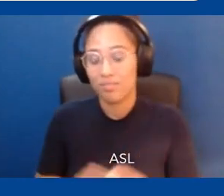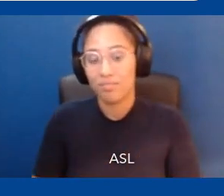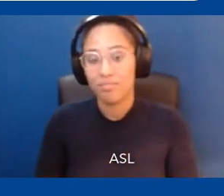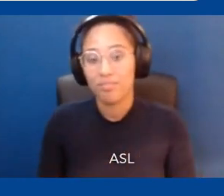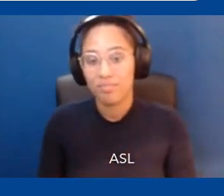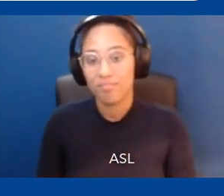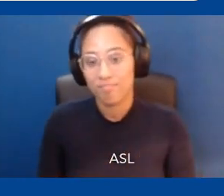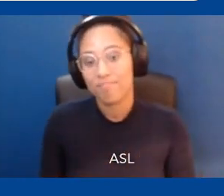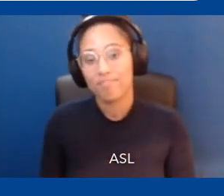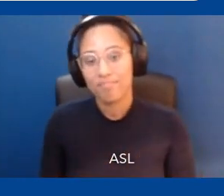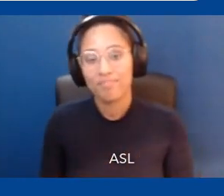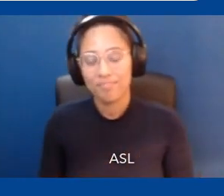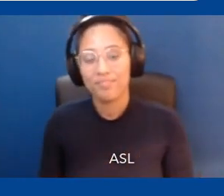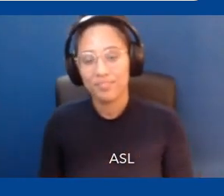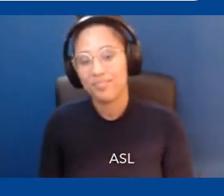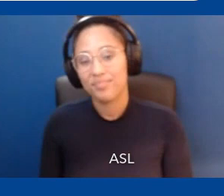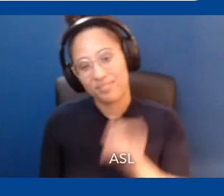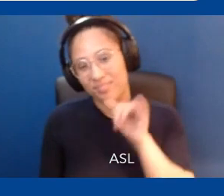Just on that level.